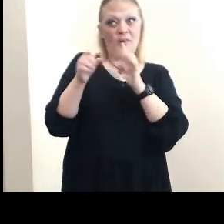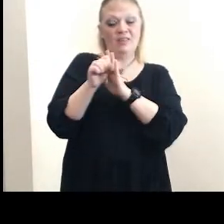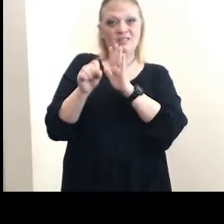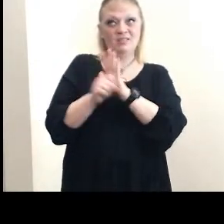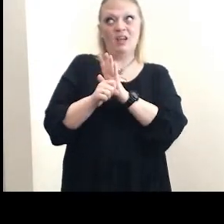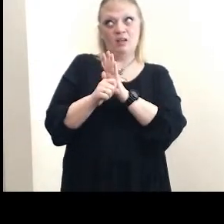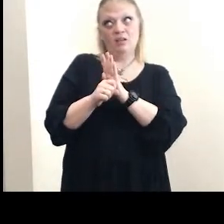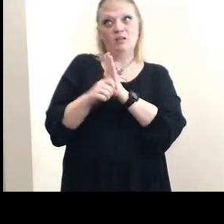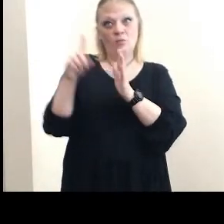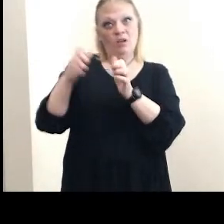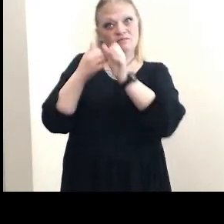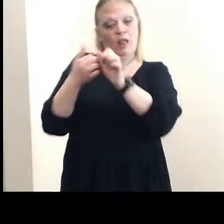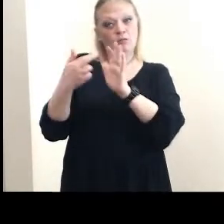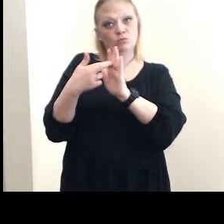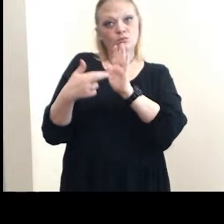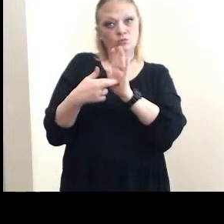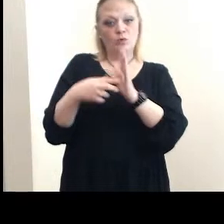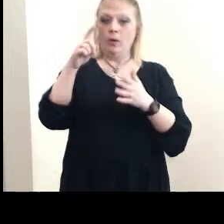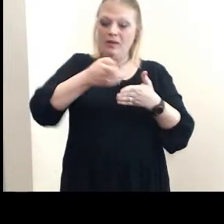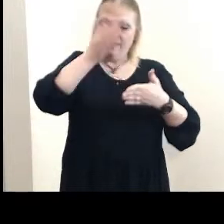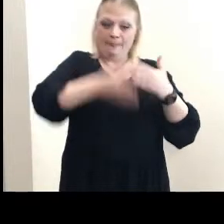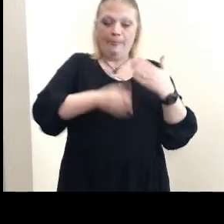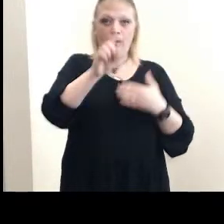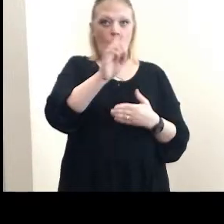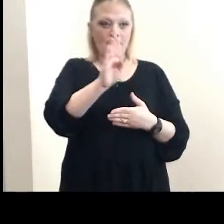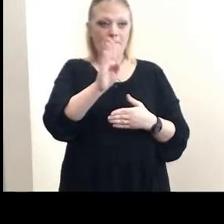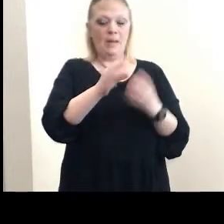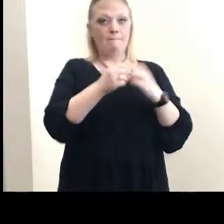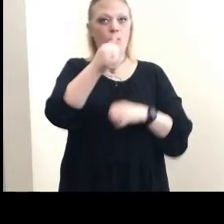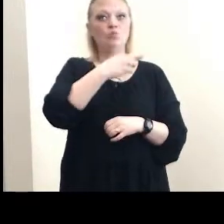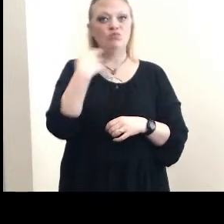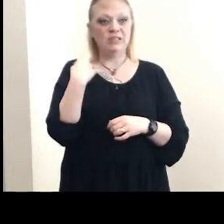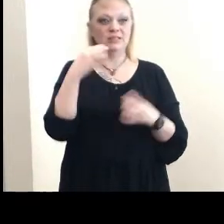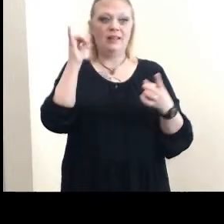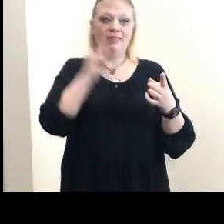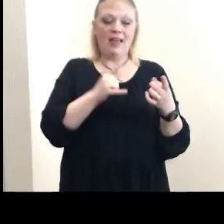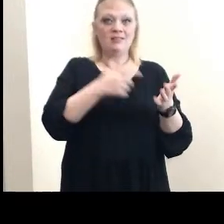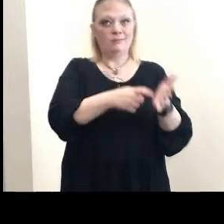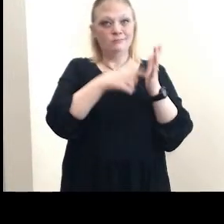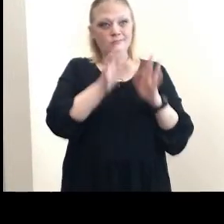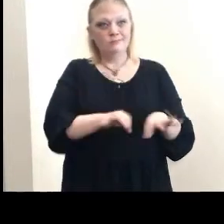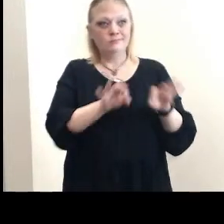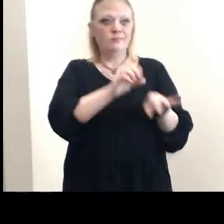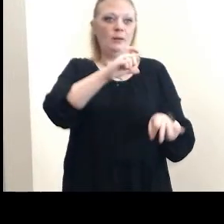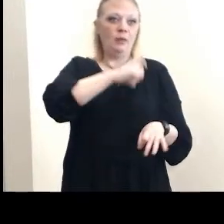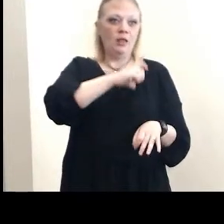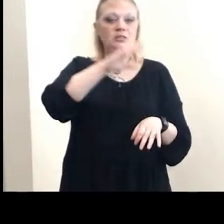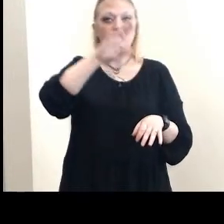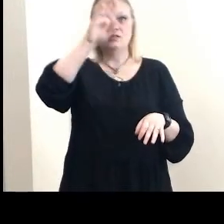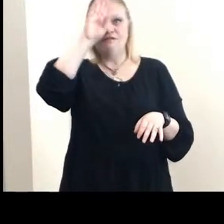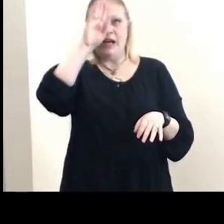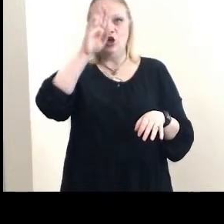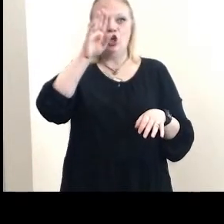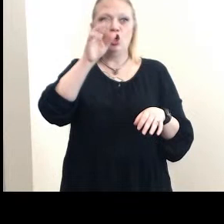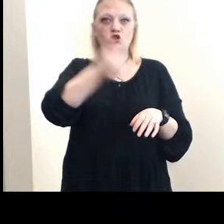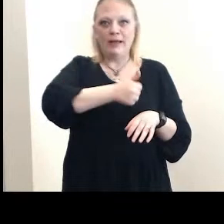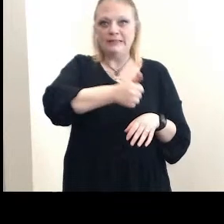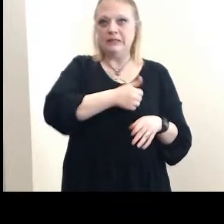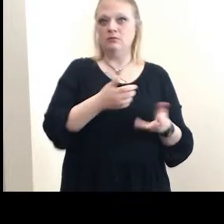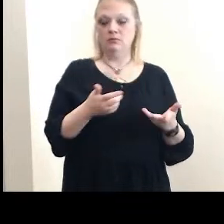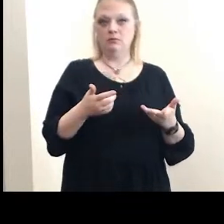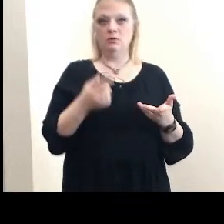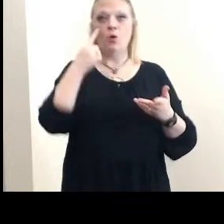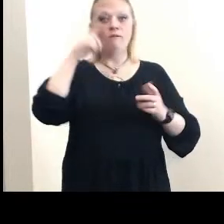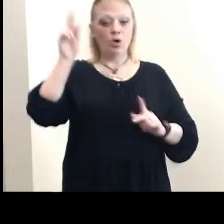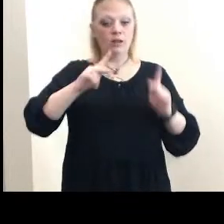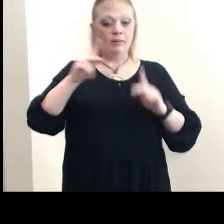in this 1B category who are most at risk, and those are front-facing employees like police, fire, and transit. So I just, on behalf